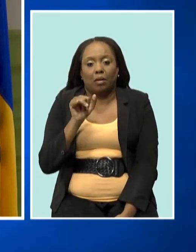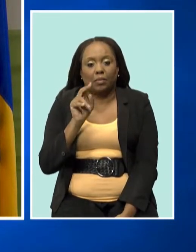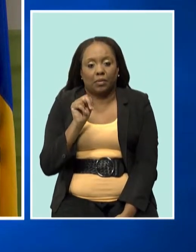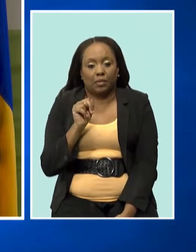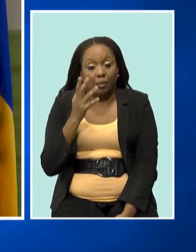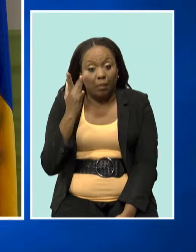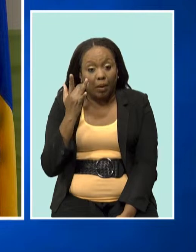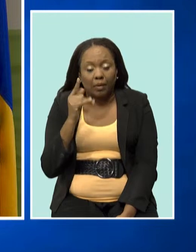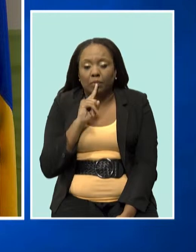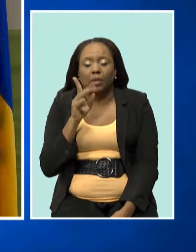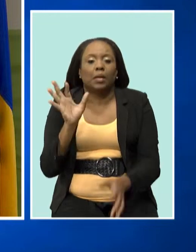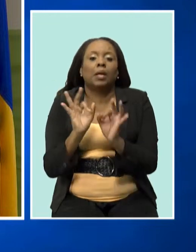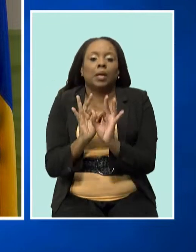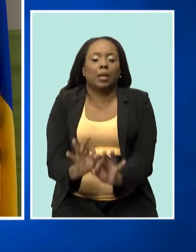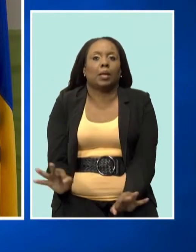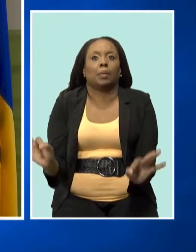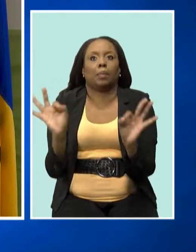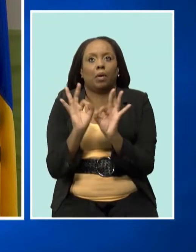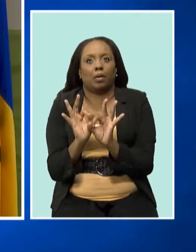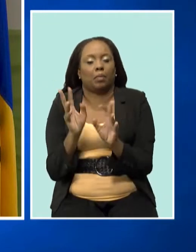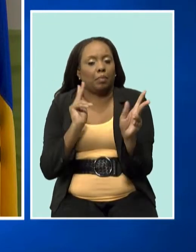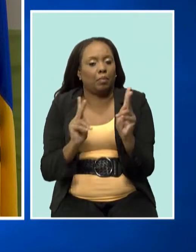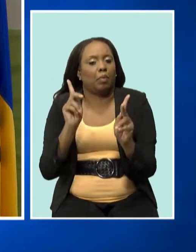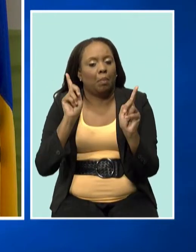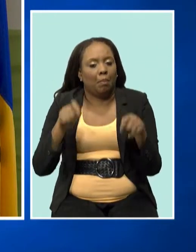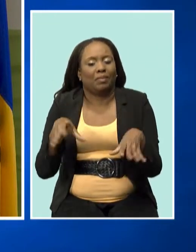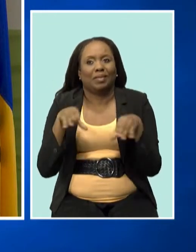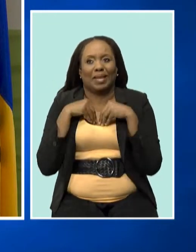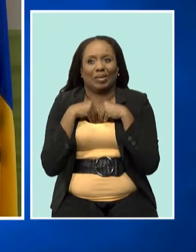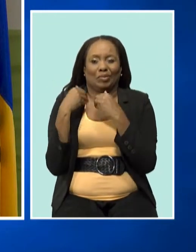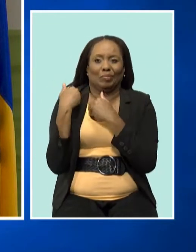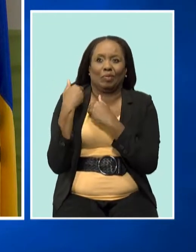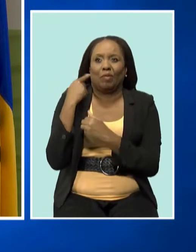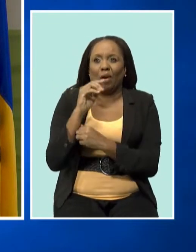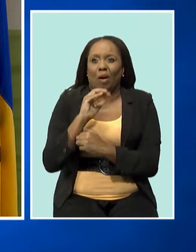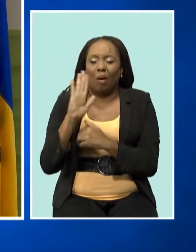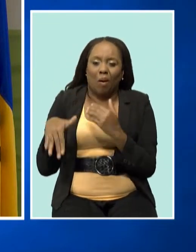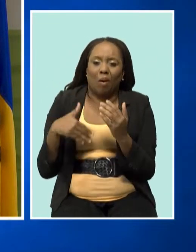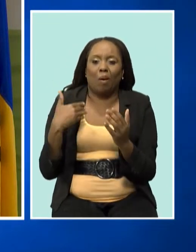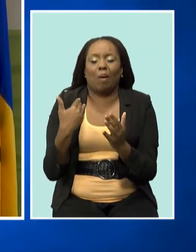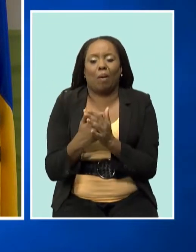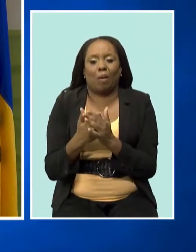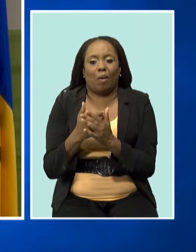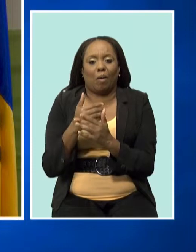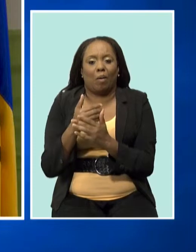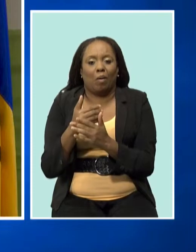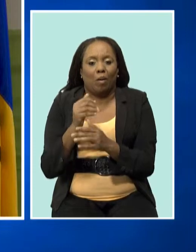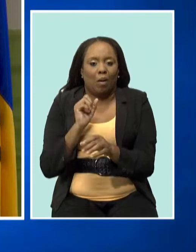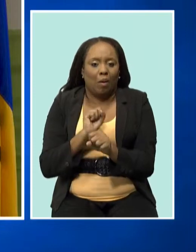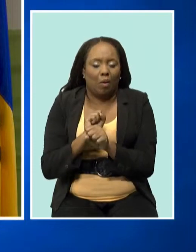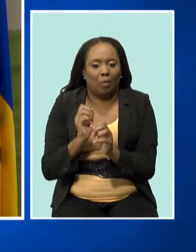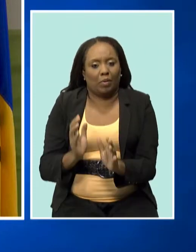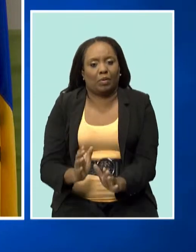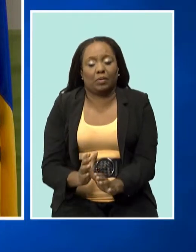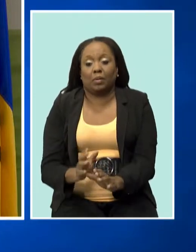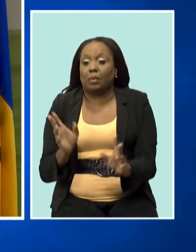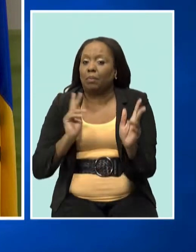a new Anti-Corruption Act. We've also brought to the statute books whistleblower